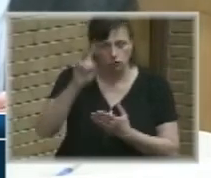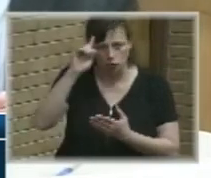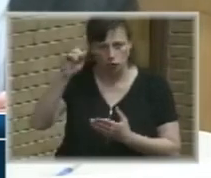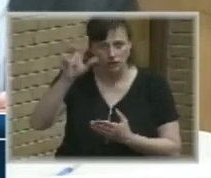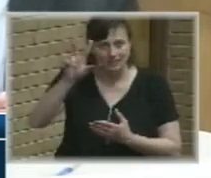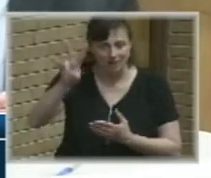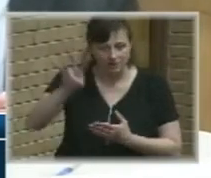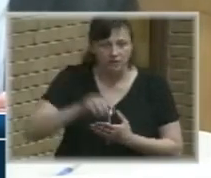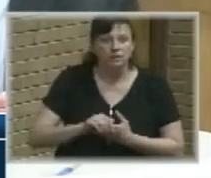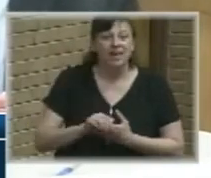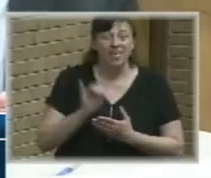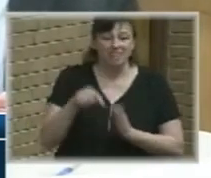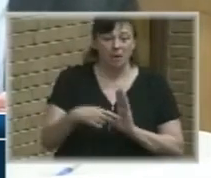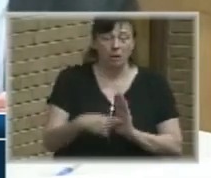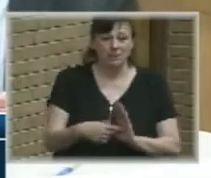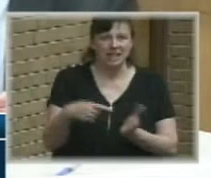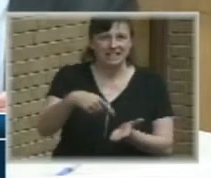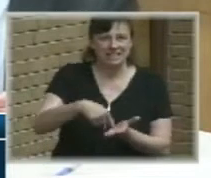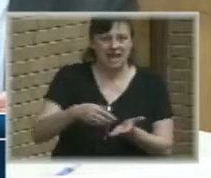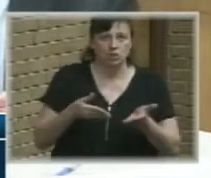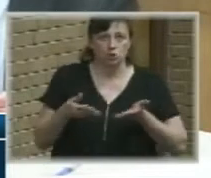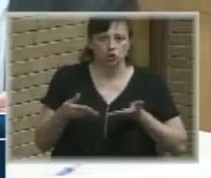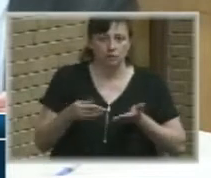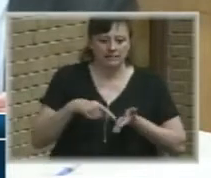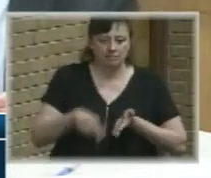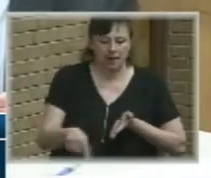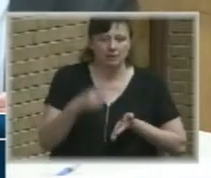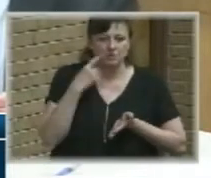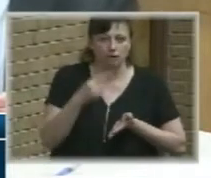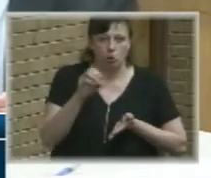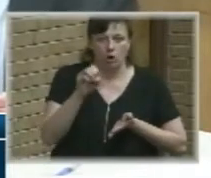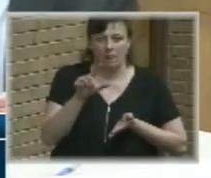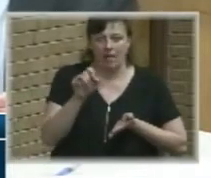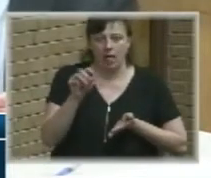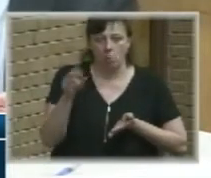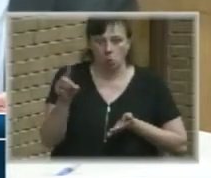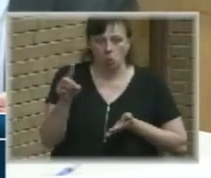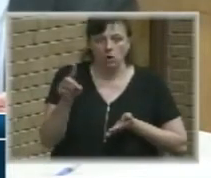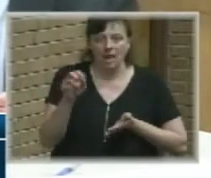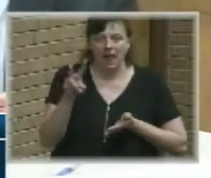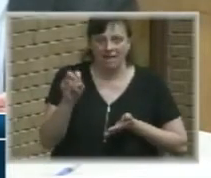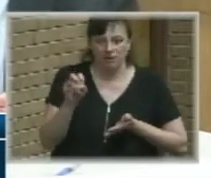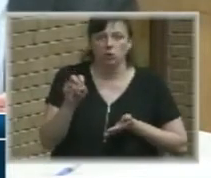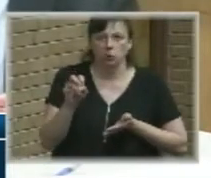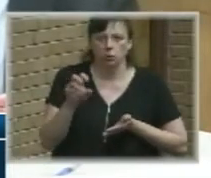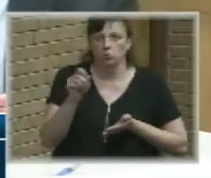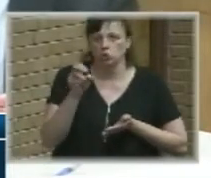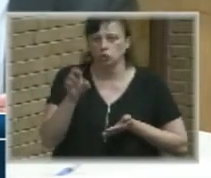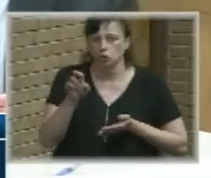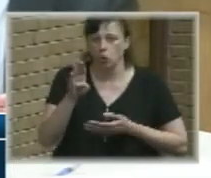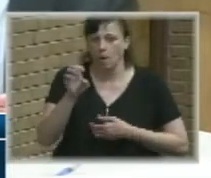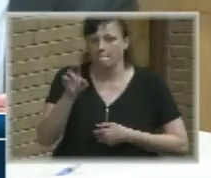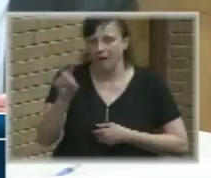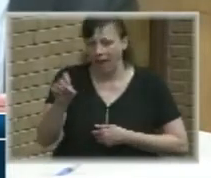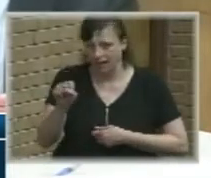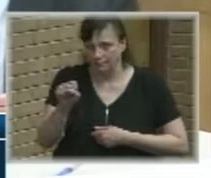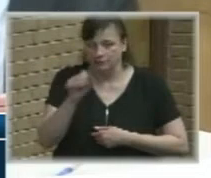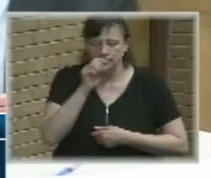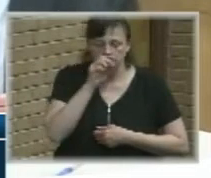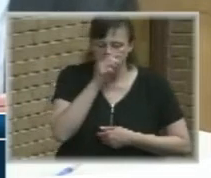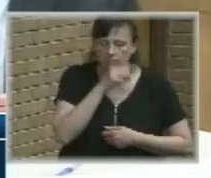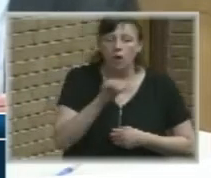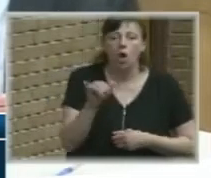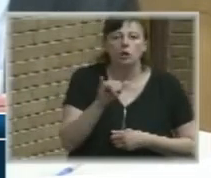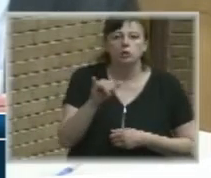$38,749.37, representing debt service payment of the Elmwood Avenue Relief Sewer Bonds. Also to Plant Concepts,